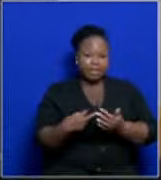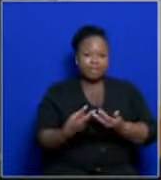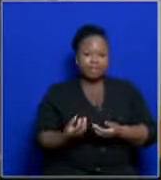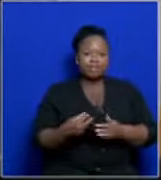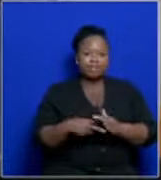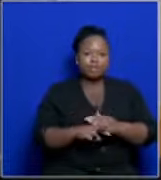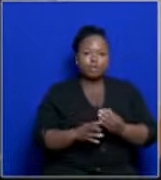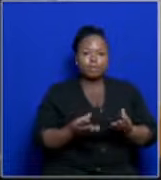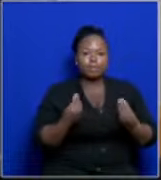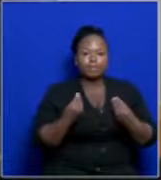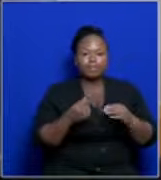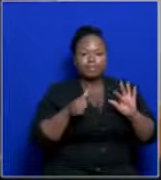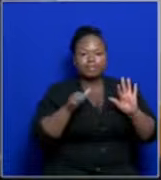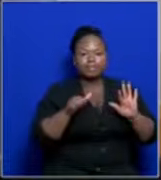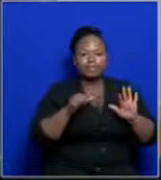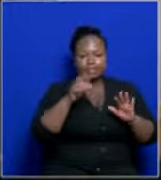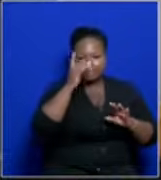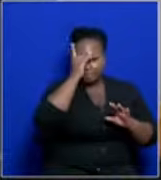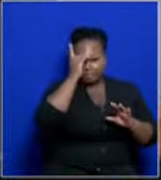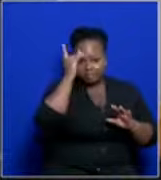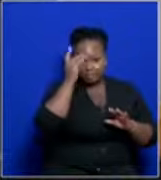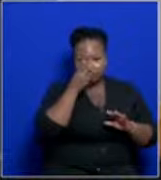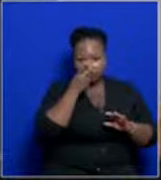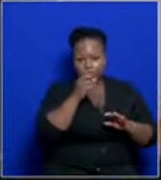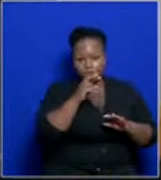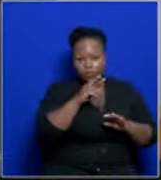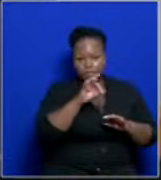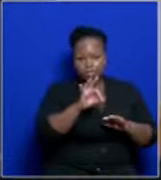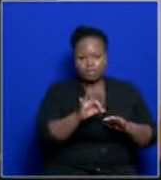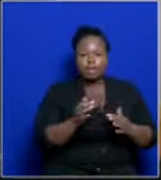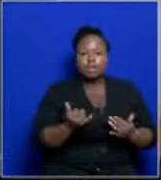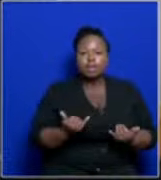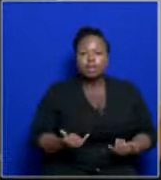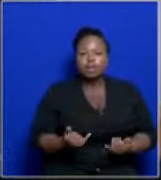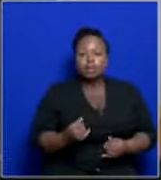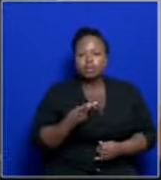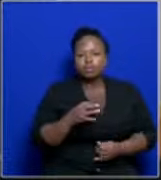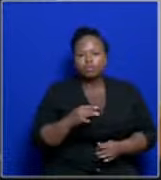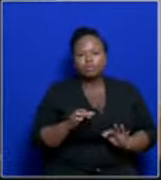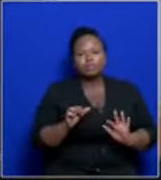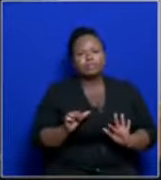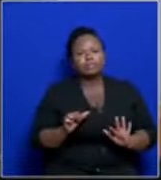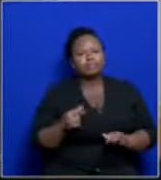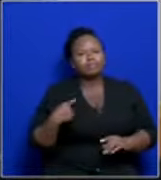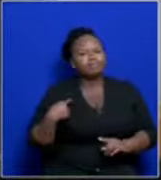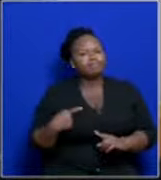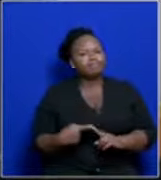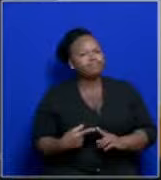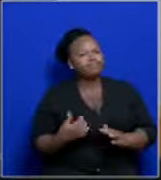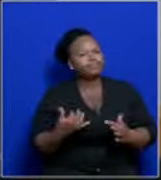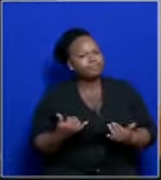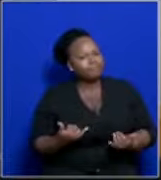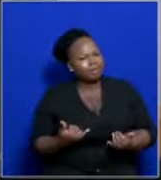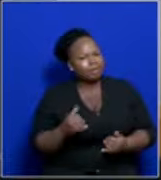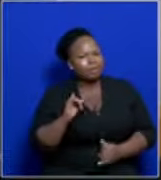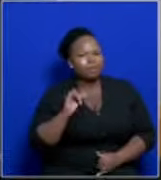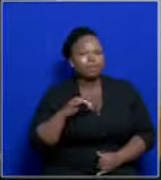2023. And we are now in 2026, and only now is IPID telling us that